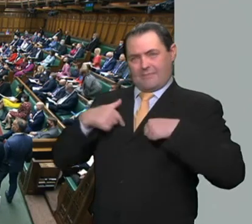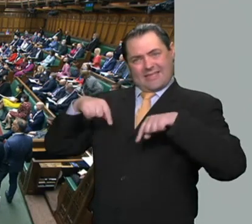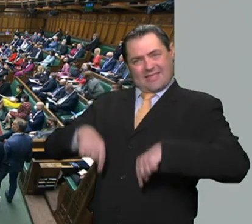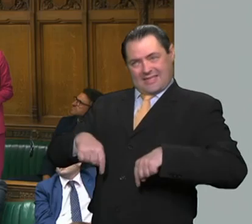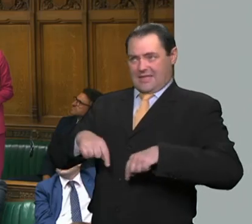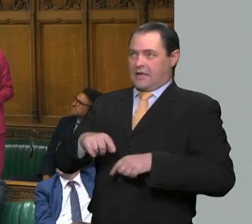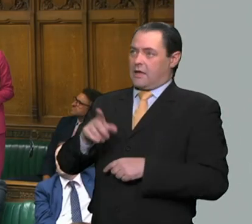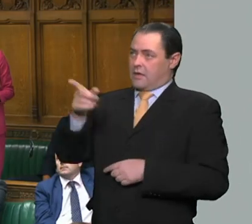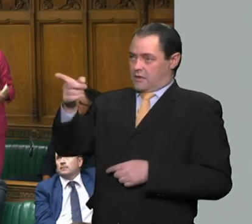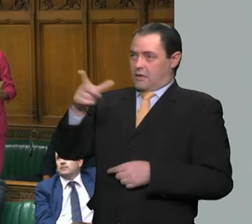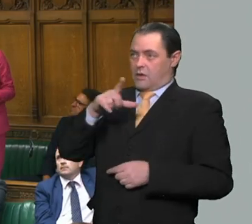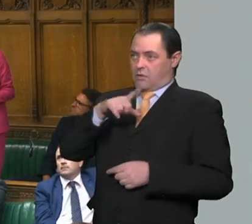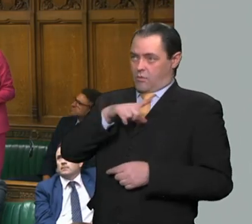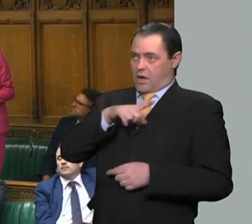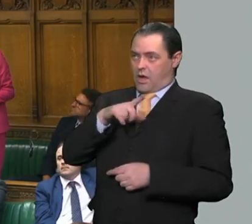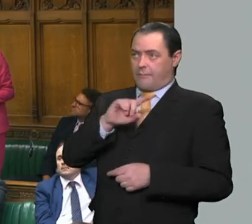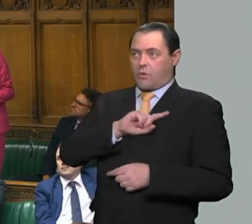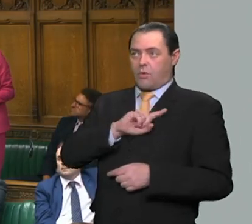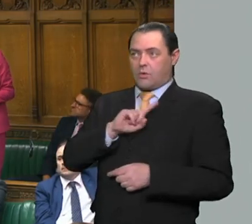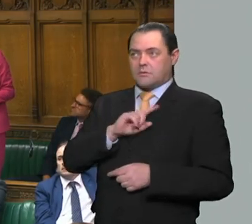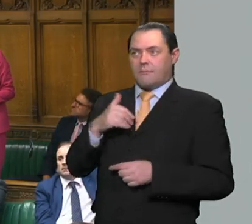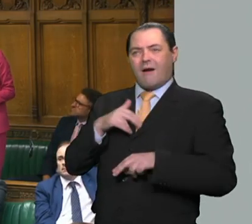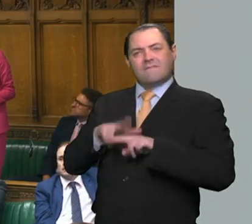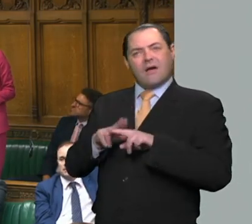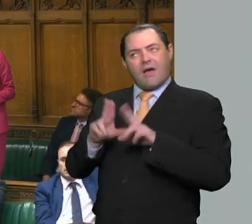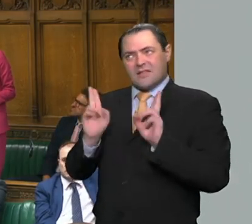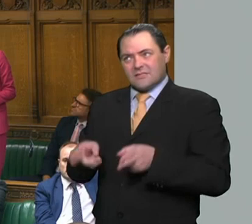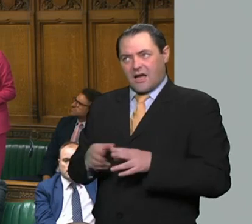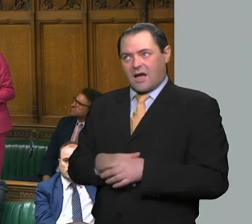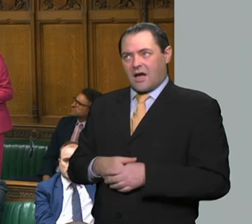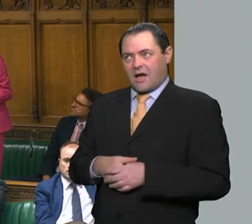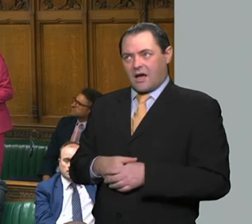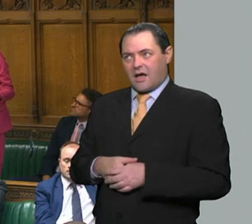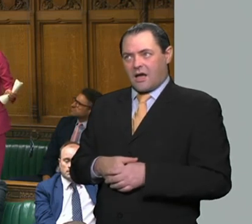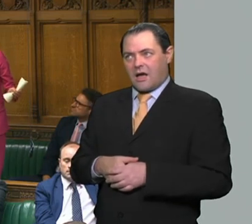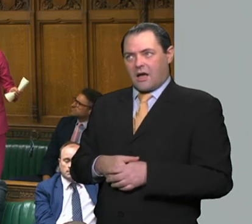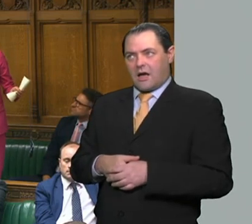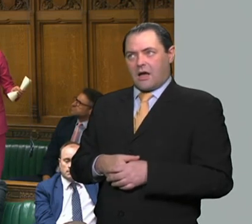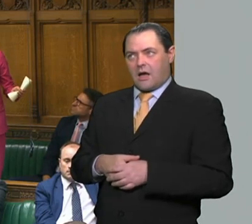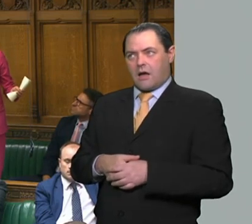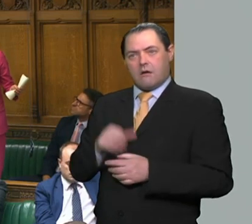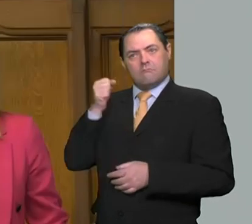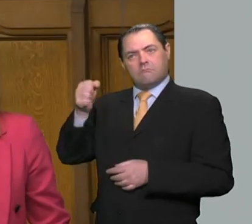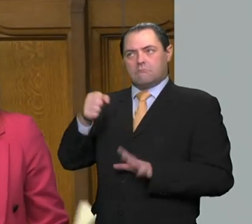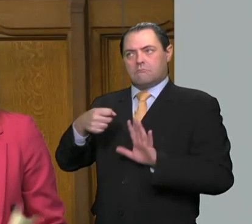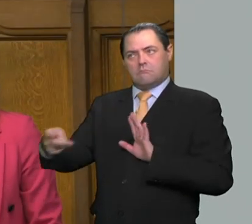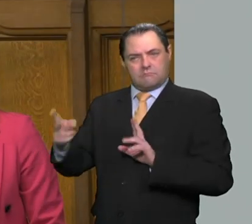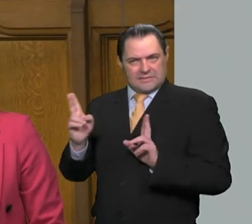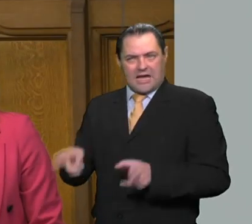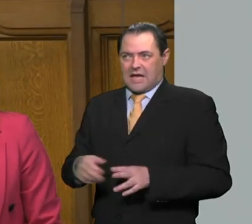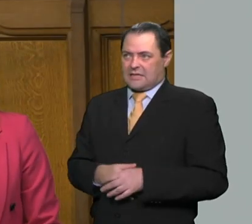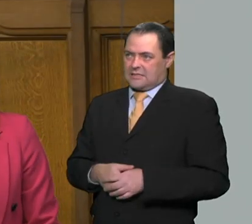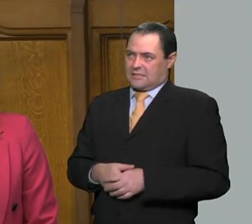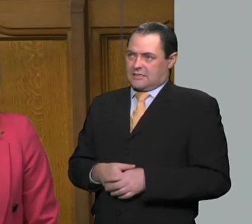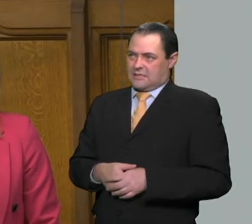today follows a chain reaction of events following the death of my father from a single punch assault. But my dad is just one of many victims, which is